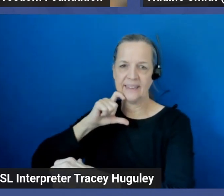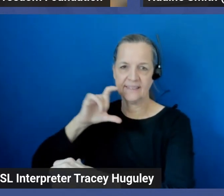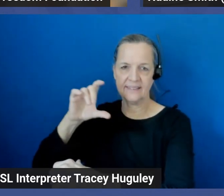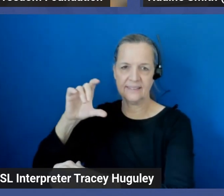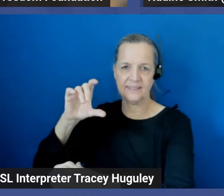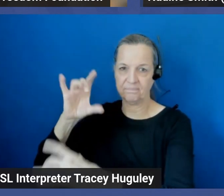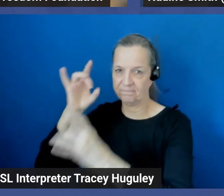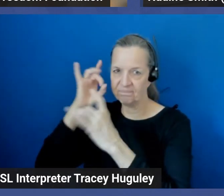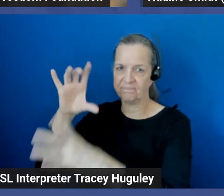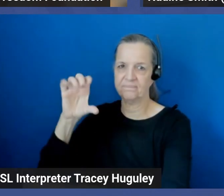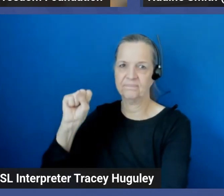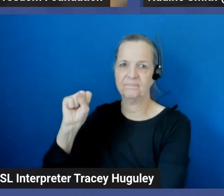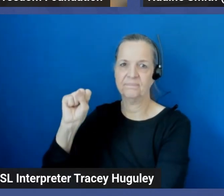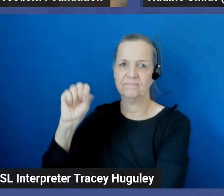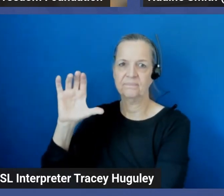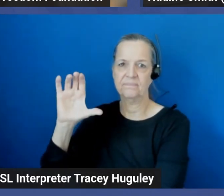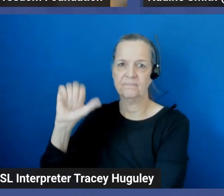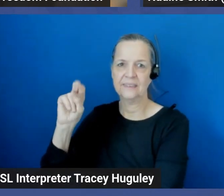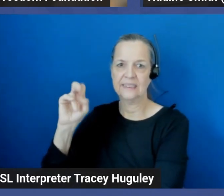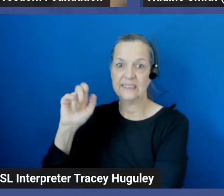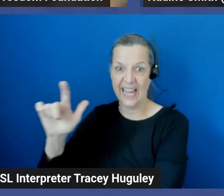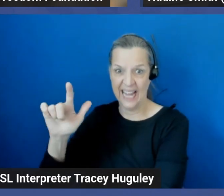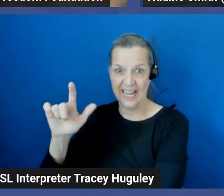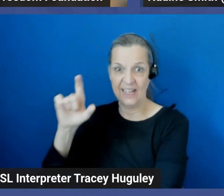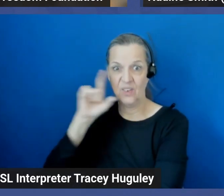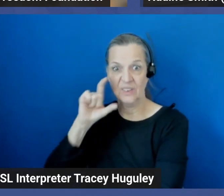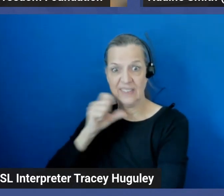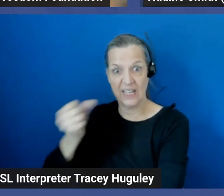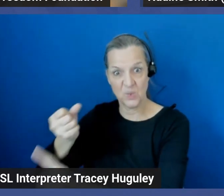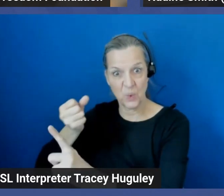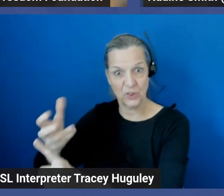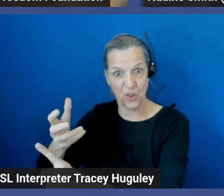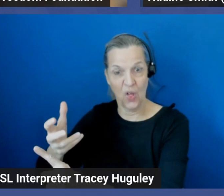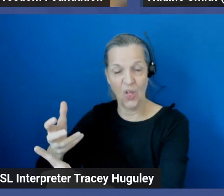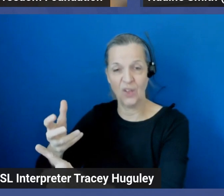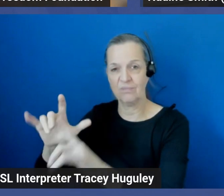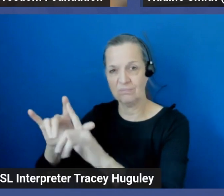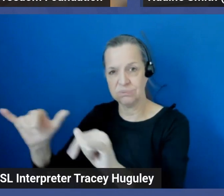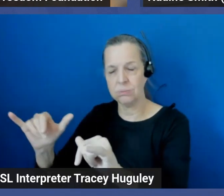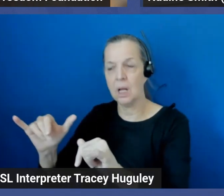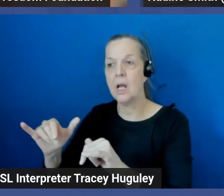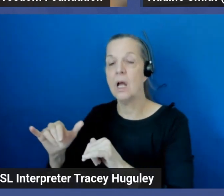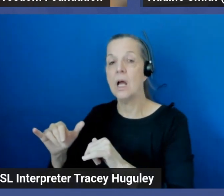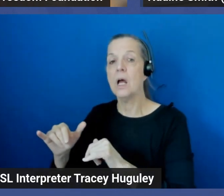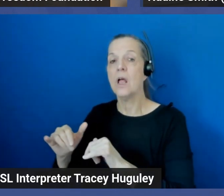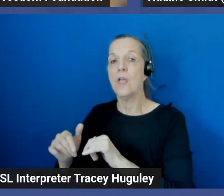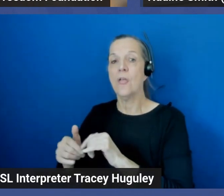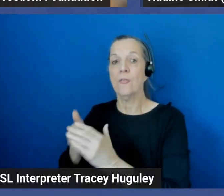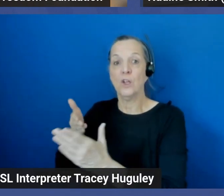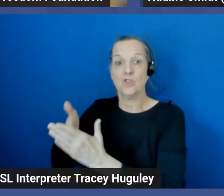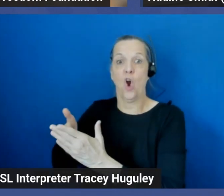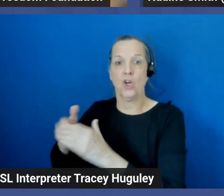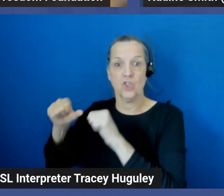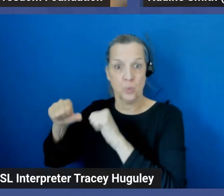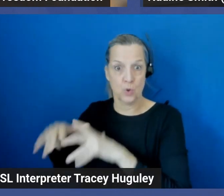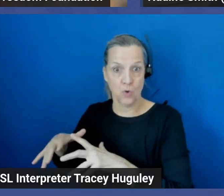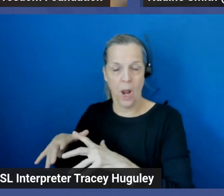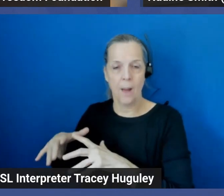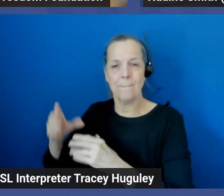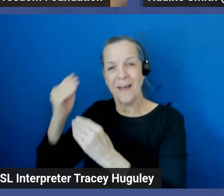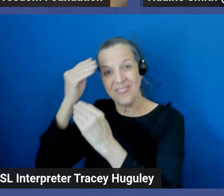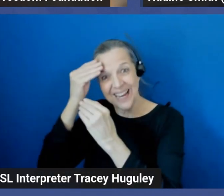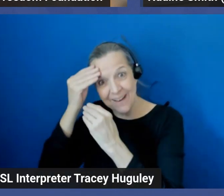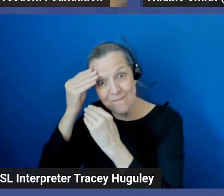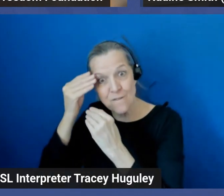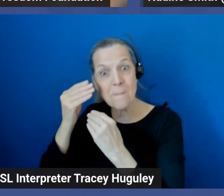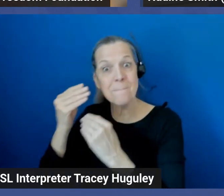investigated for, potential sexual assault. Those charges have since been dropped, but the information leaked about